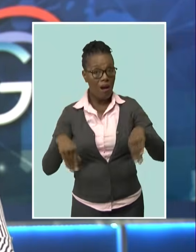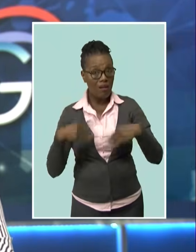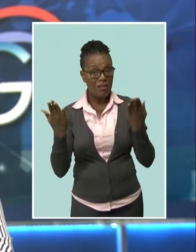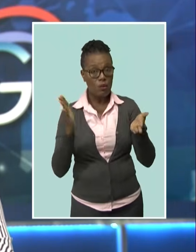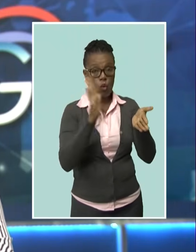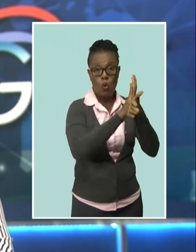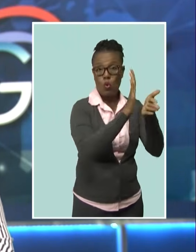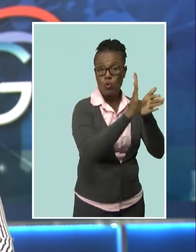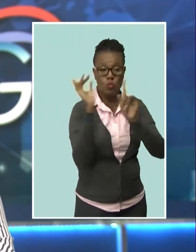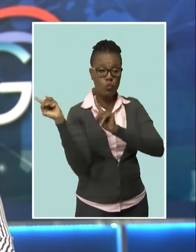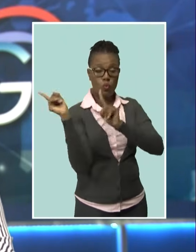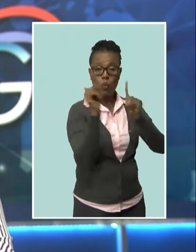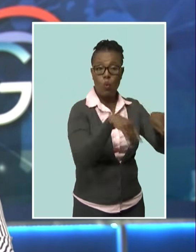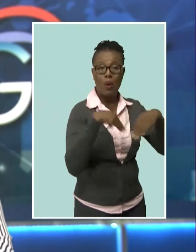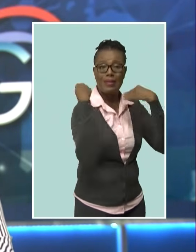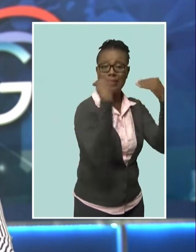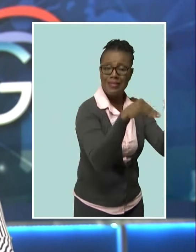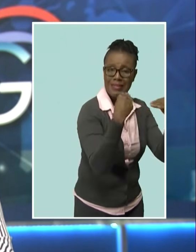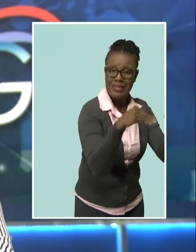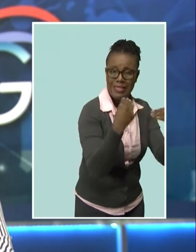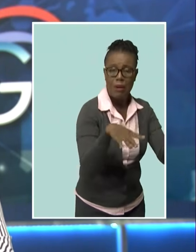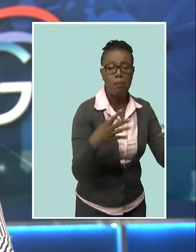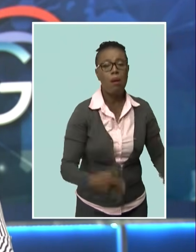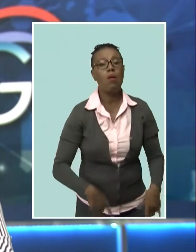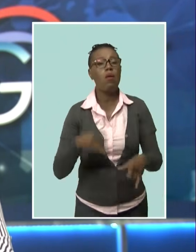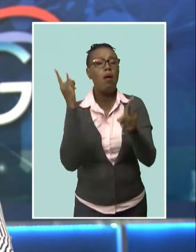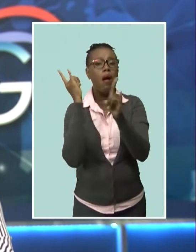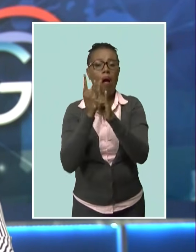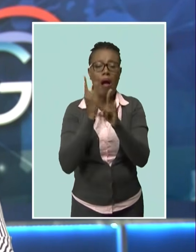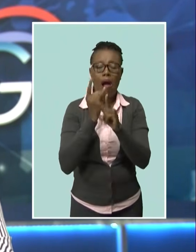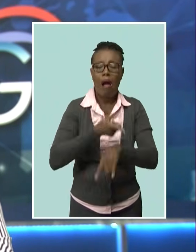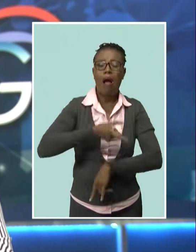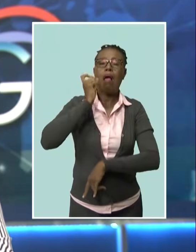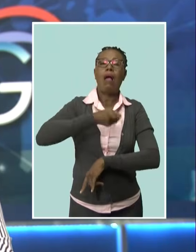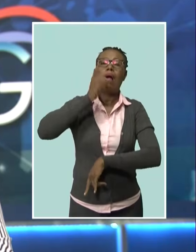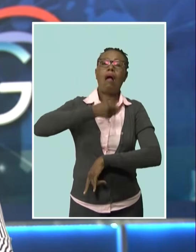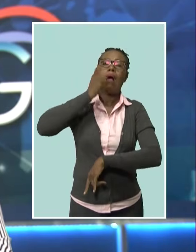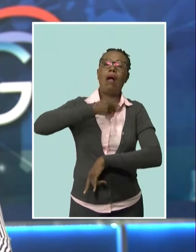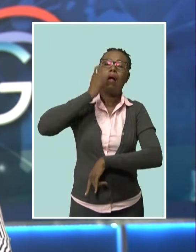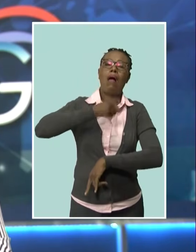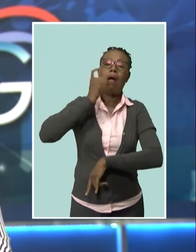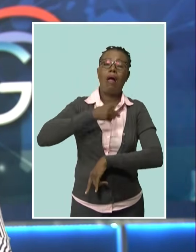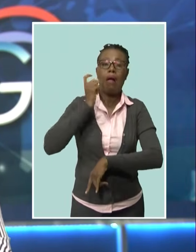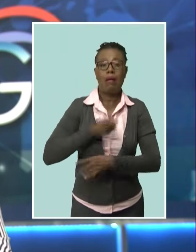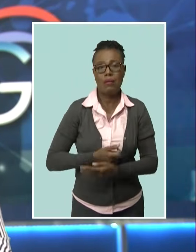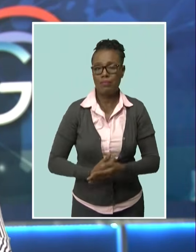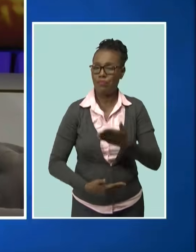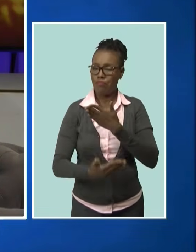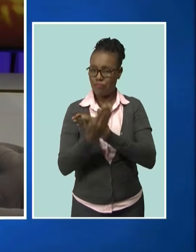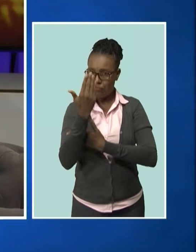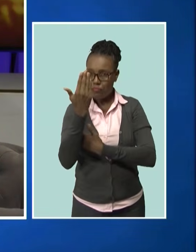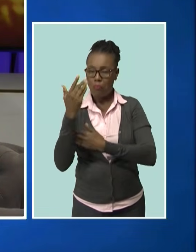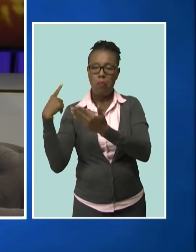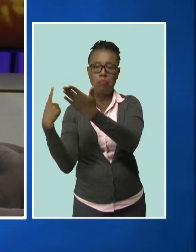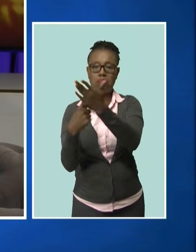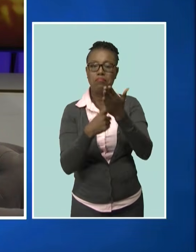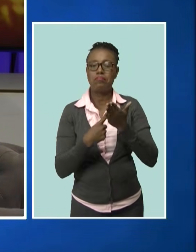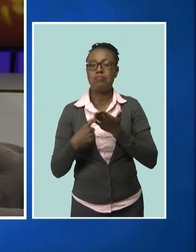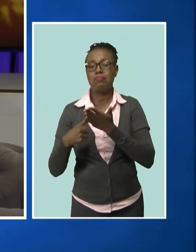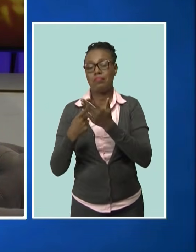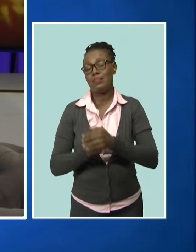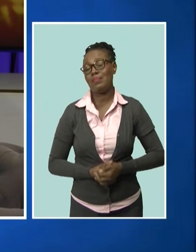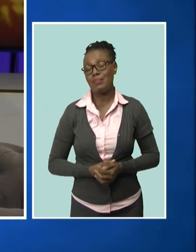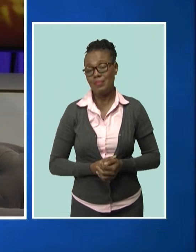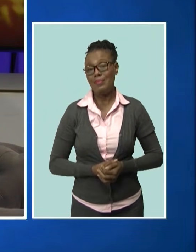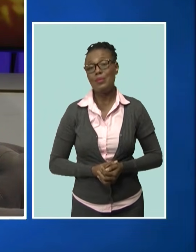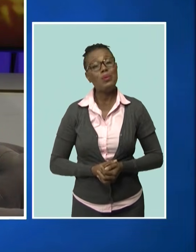of substance abuse. Ms. Williams was speaking as a guest on TV8's Morning Barbados. We do have a lot of young girls